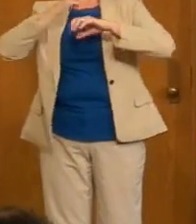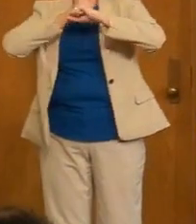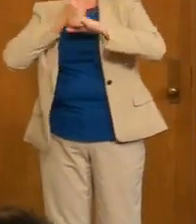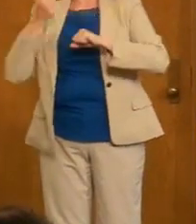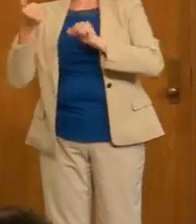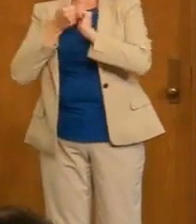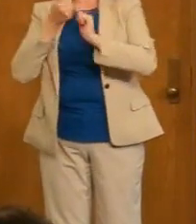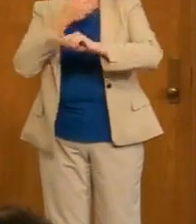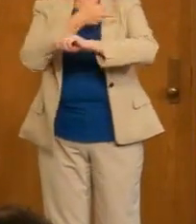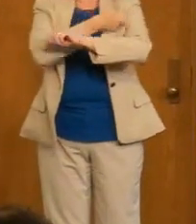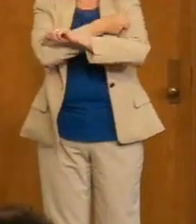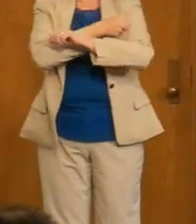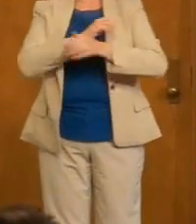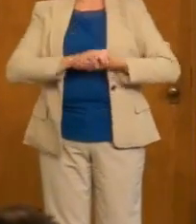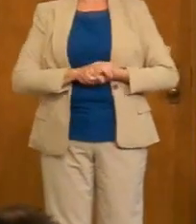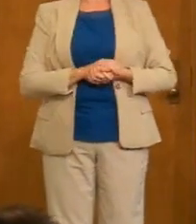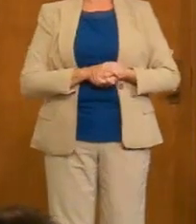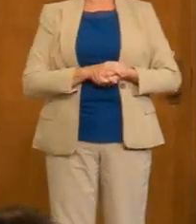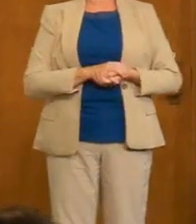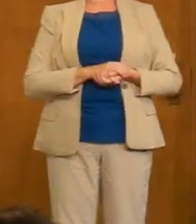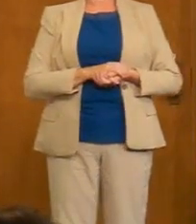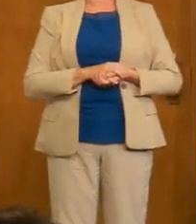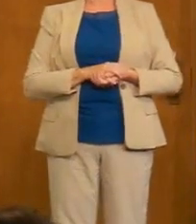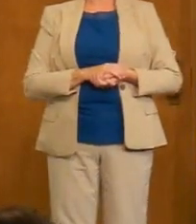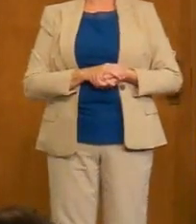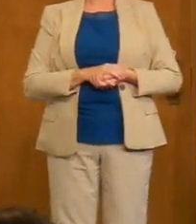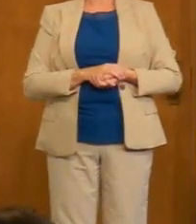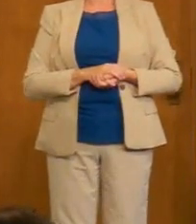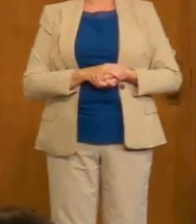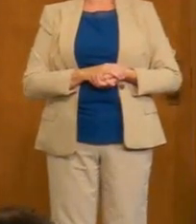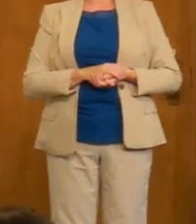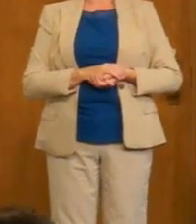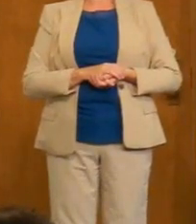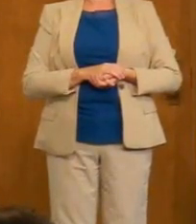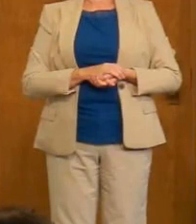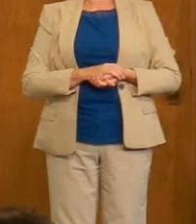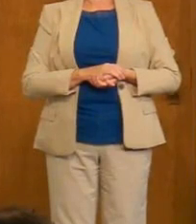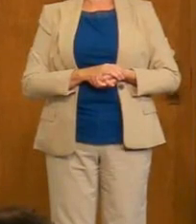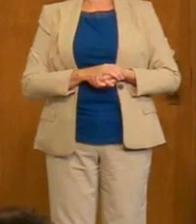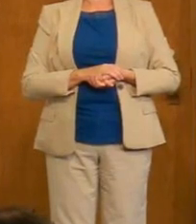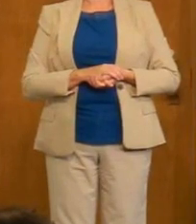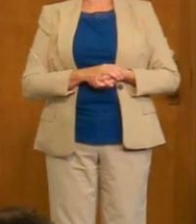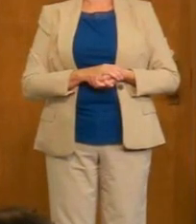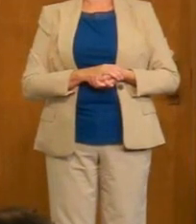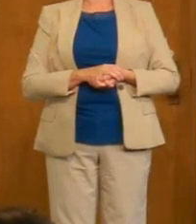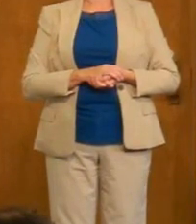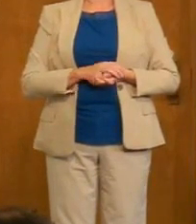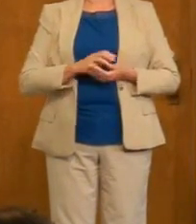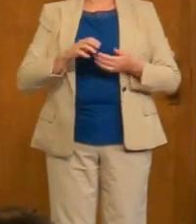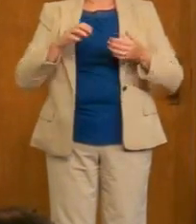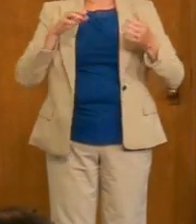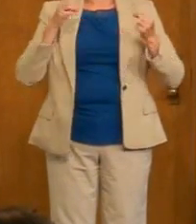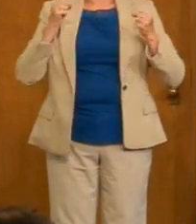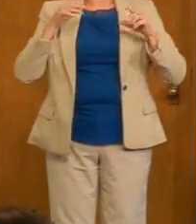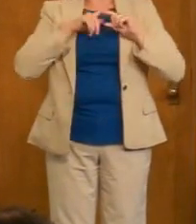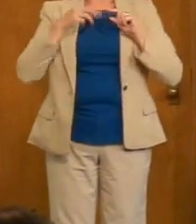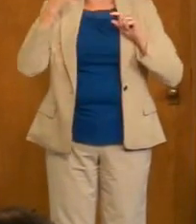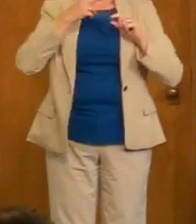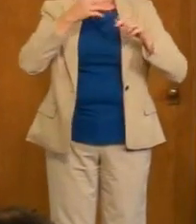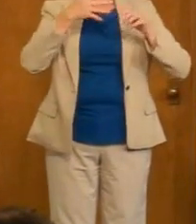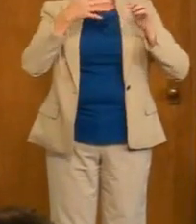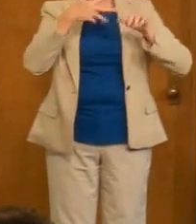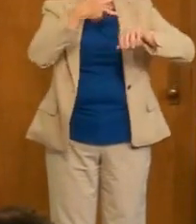become hyper-endemic. It can surge in small areas where it'll have to be managed like outbreaks of other vaccine-preventable diseases that we have